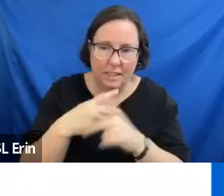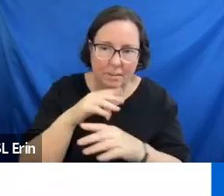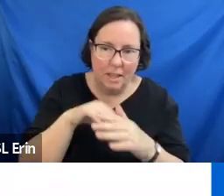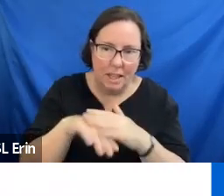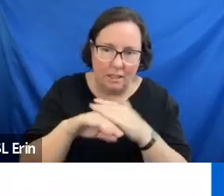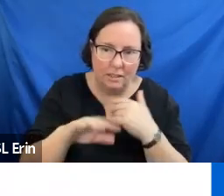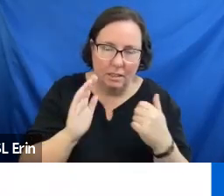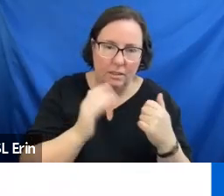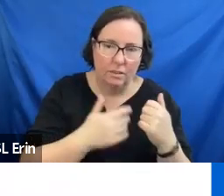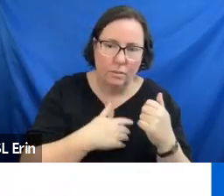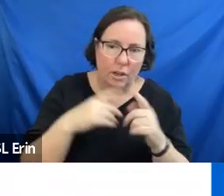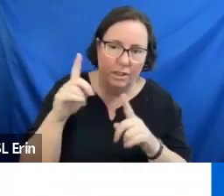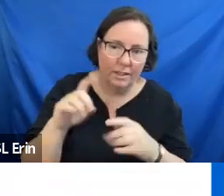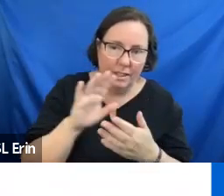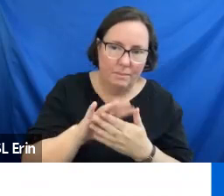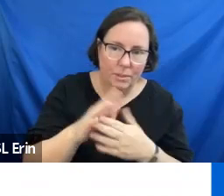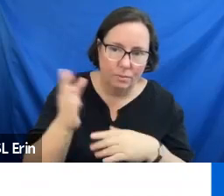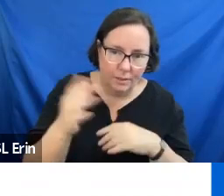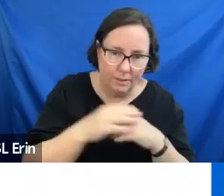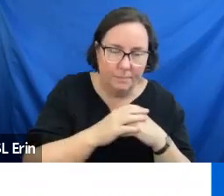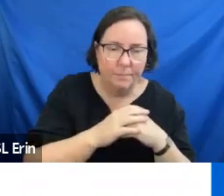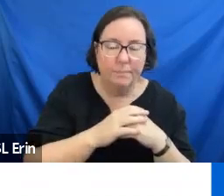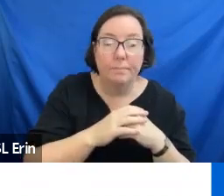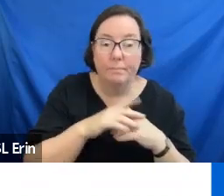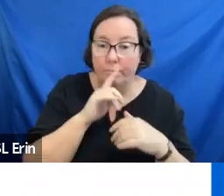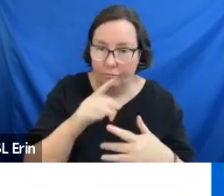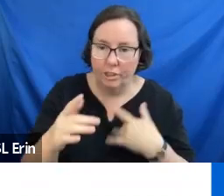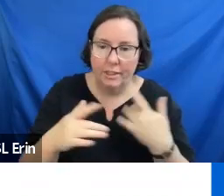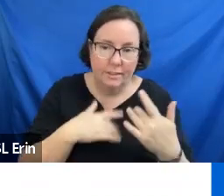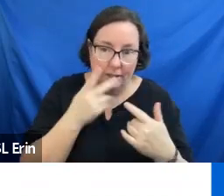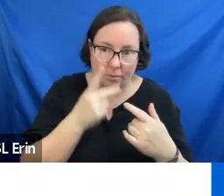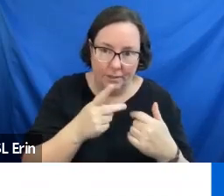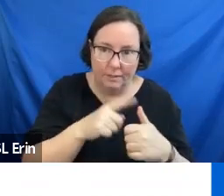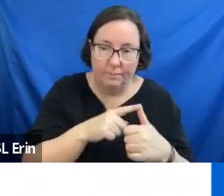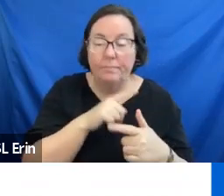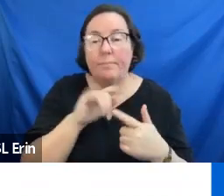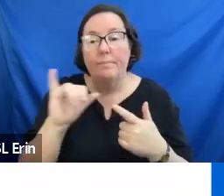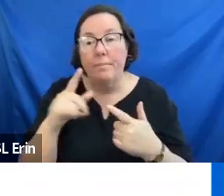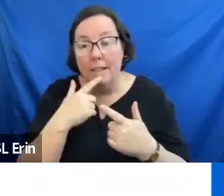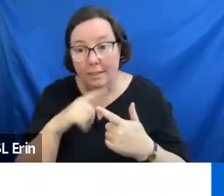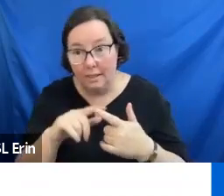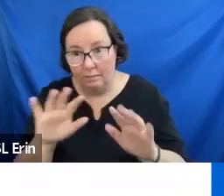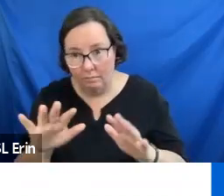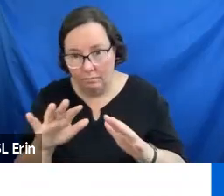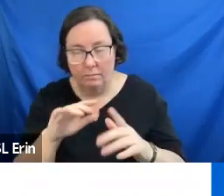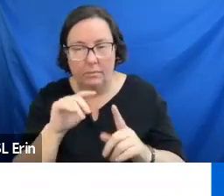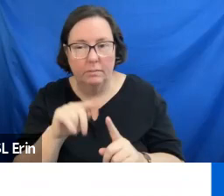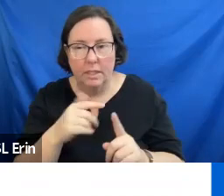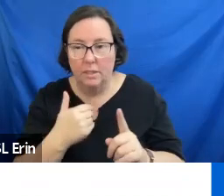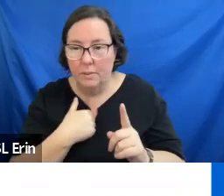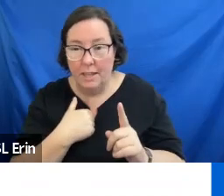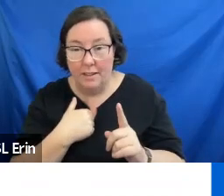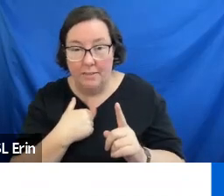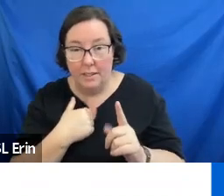to our exam schools. So exciting to see. That said, do we